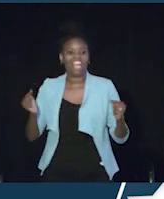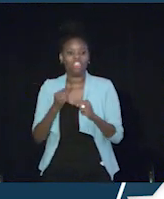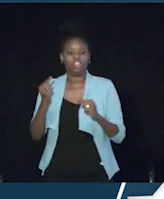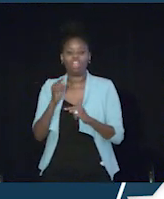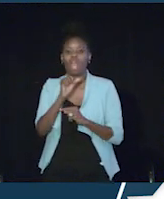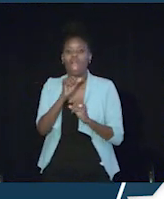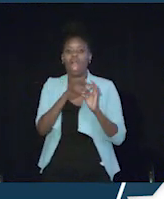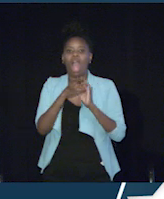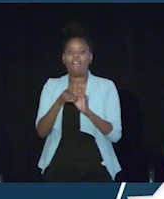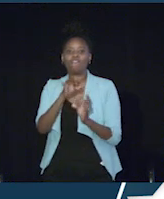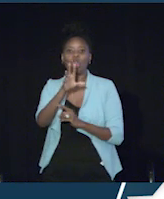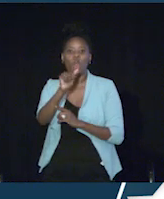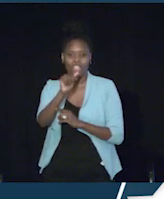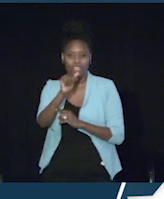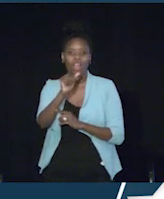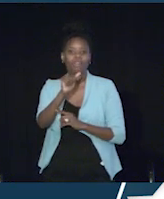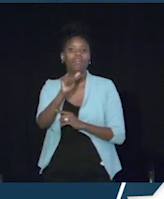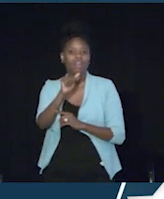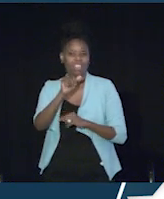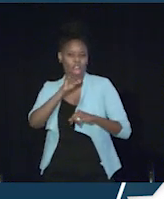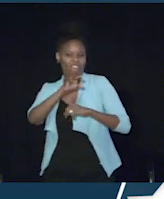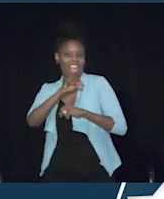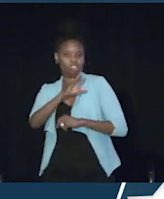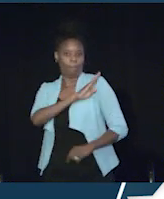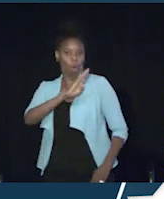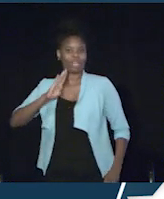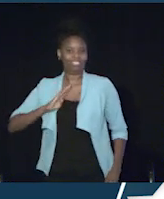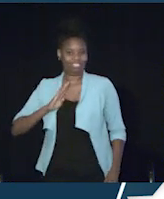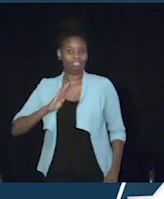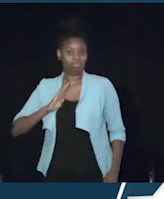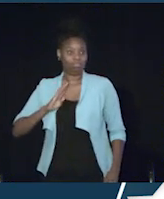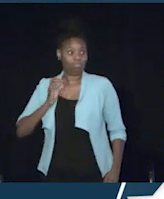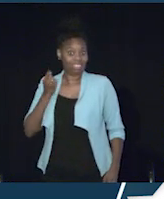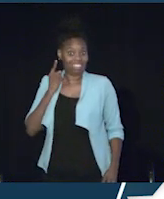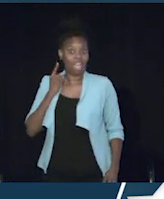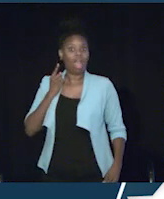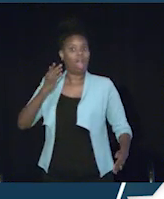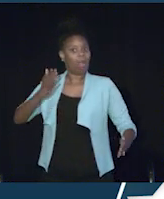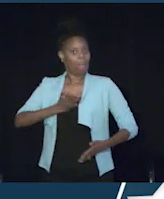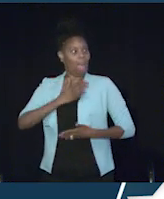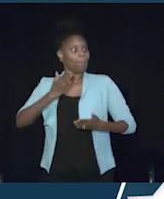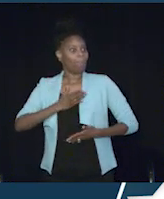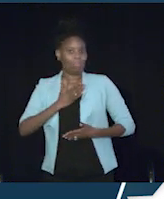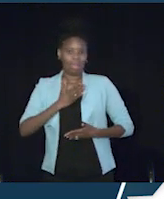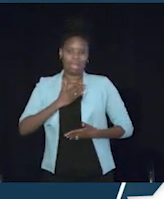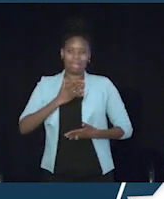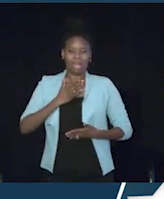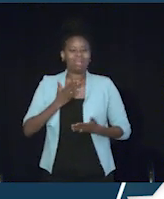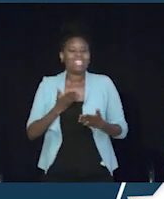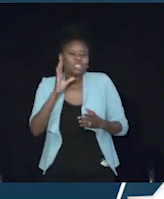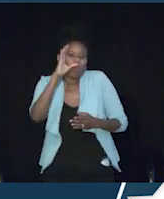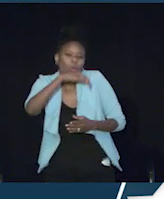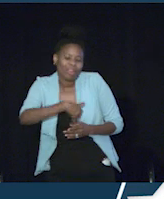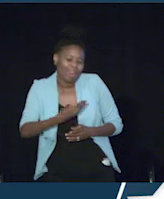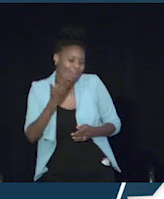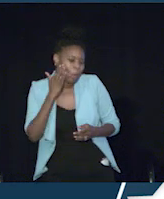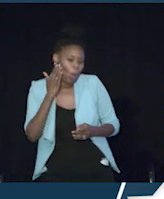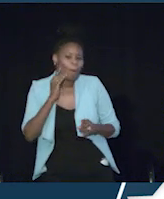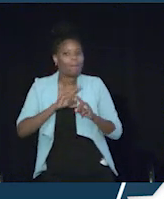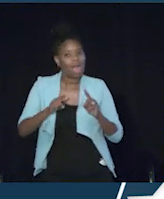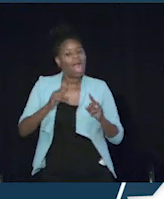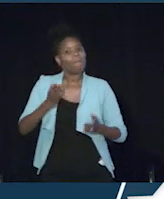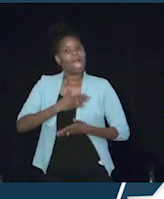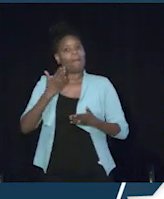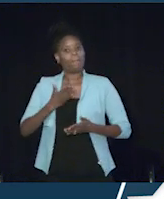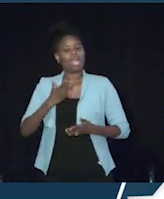I'm very happy that I've got, it's weird. I'm happy that I've gone through this pathway so I can share with you a little